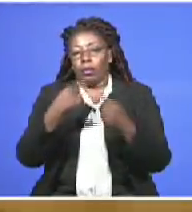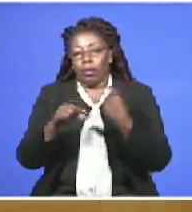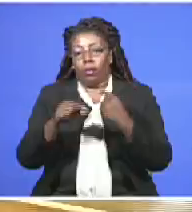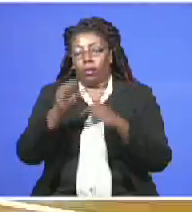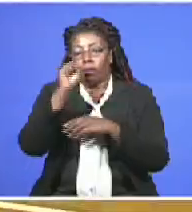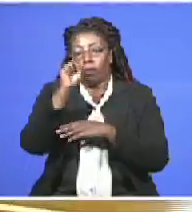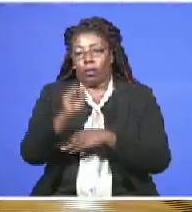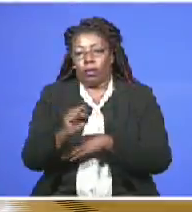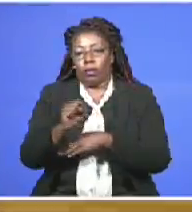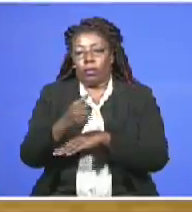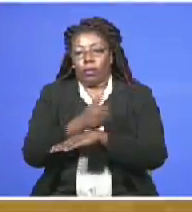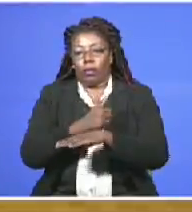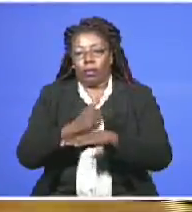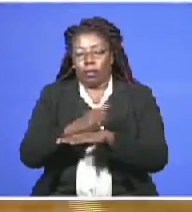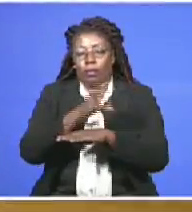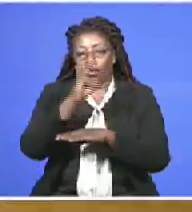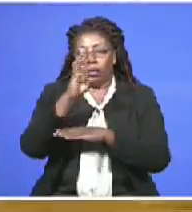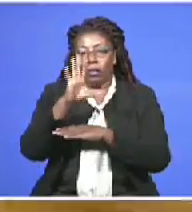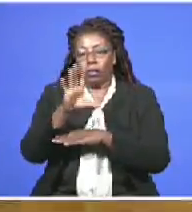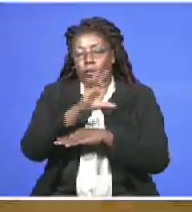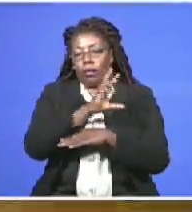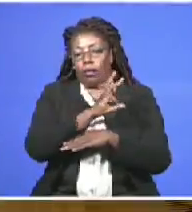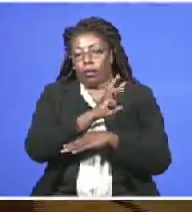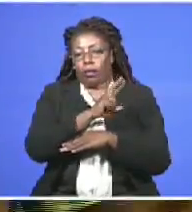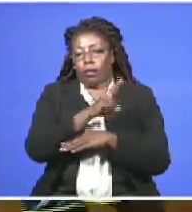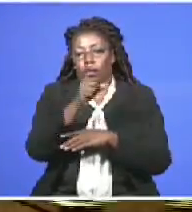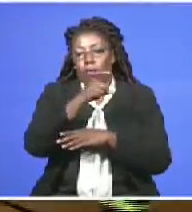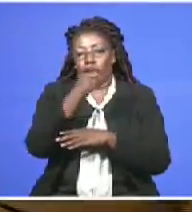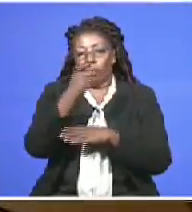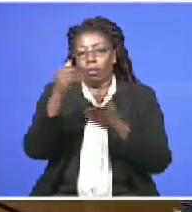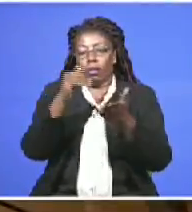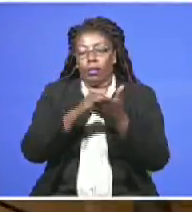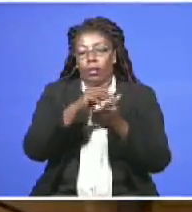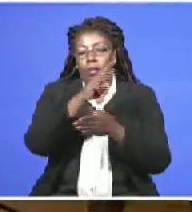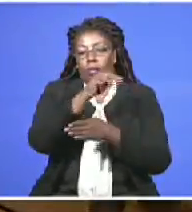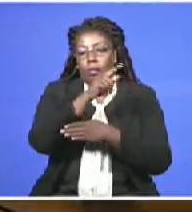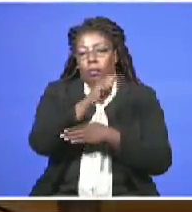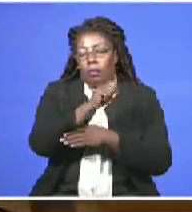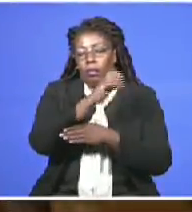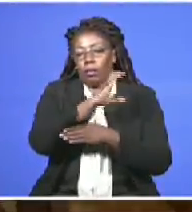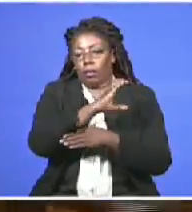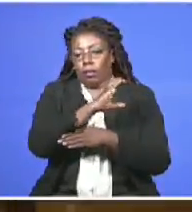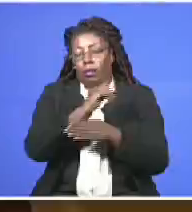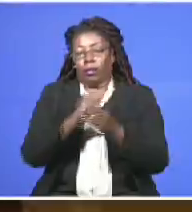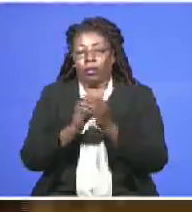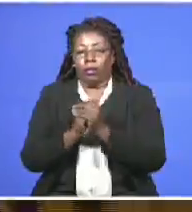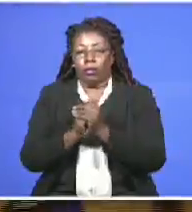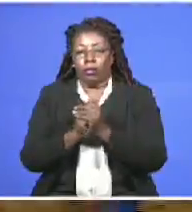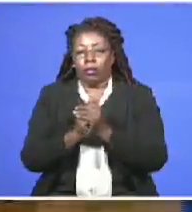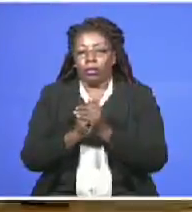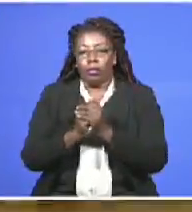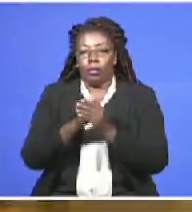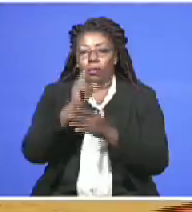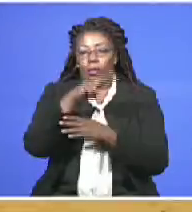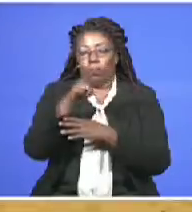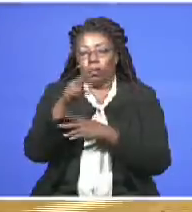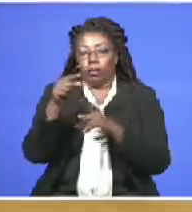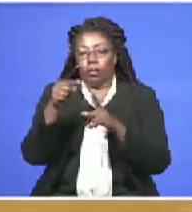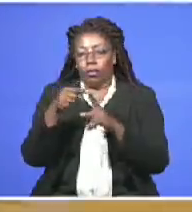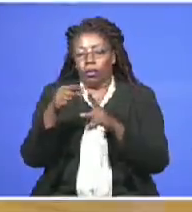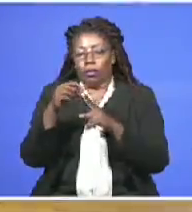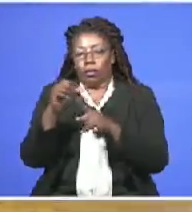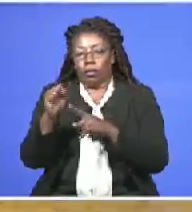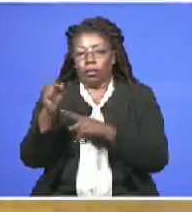for a 65-64 win over Mount Carmel. In the win, the Cheetahs led by Cavano Porter with 22 points and 12